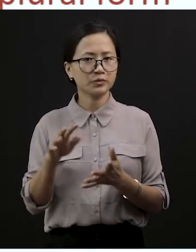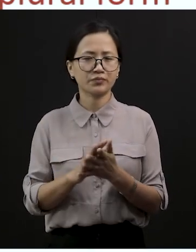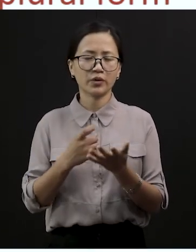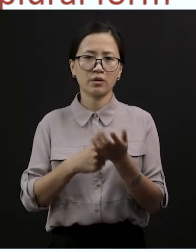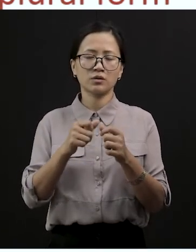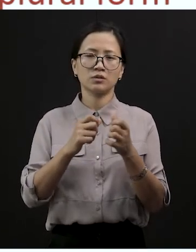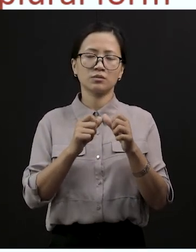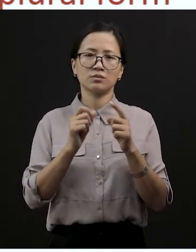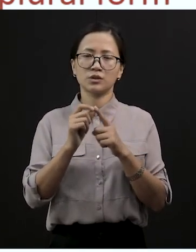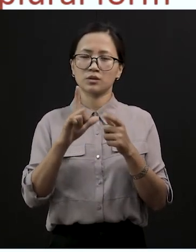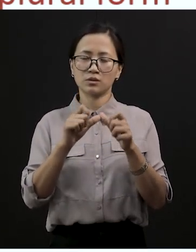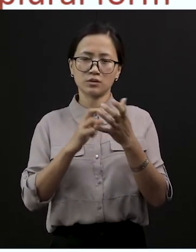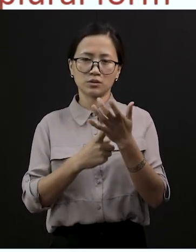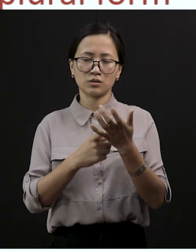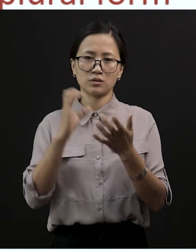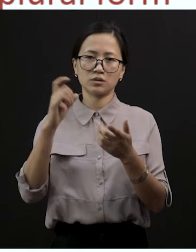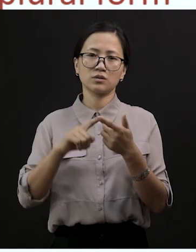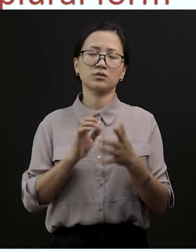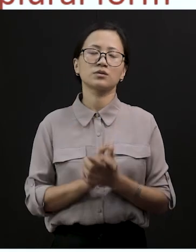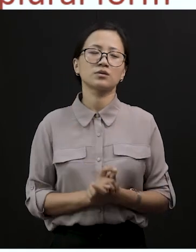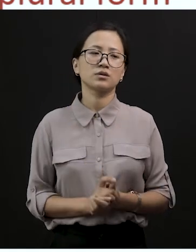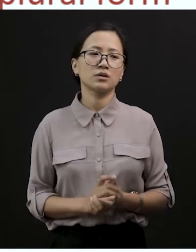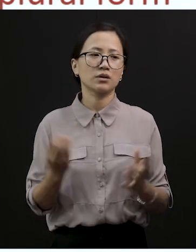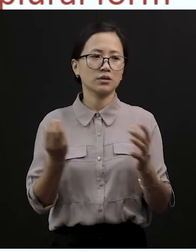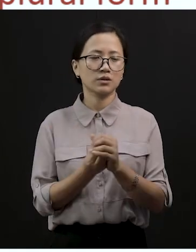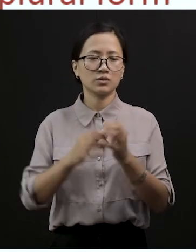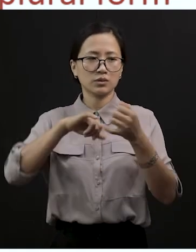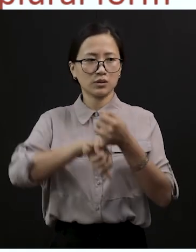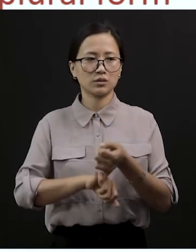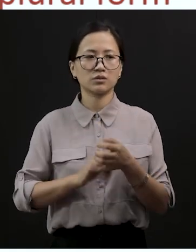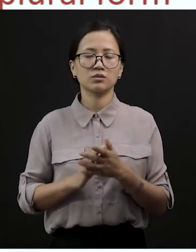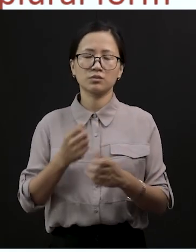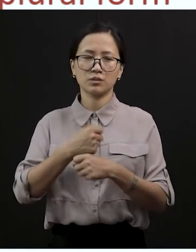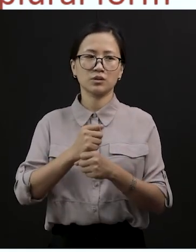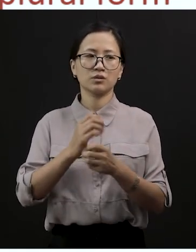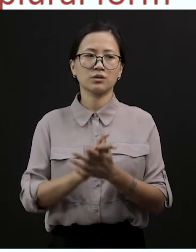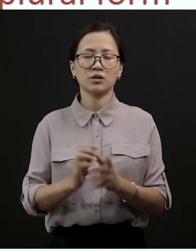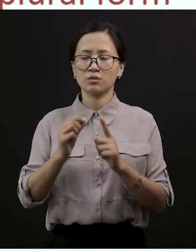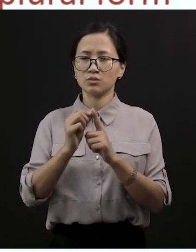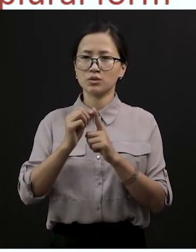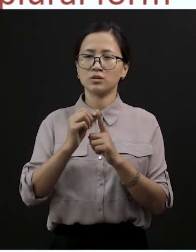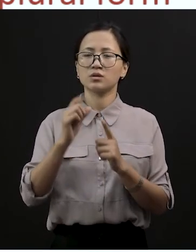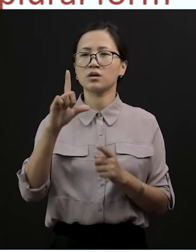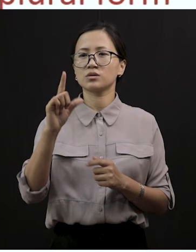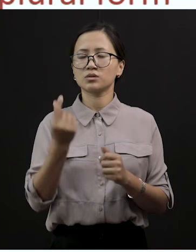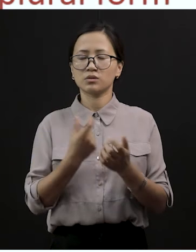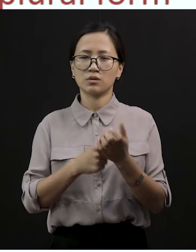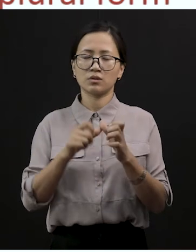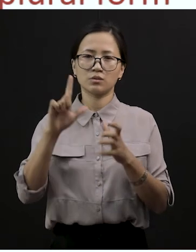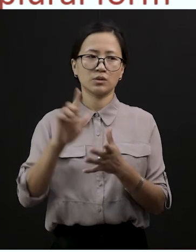with S, okay? Are also added S in order to make it a plural sound. Just